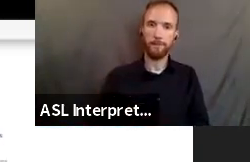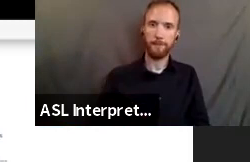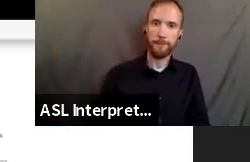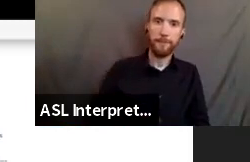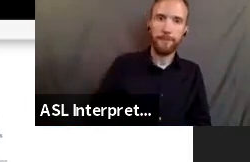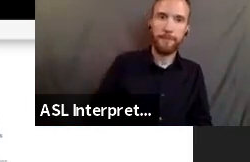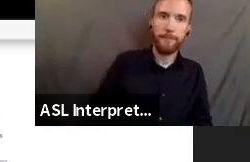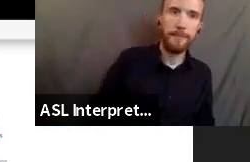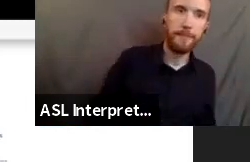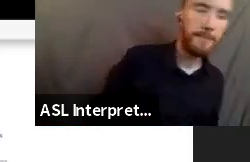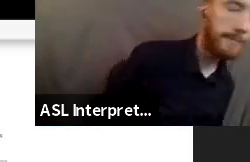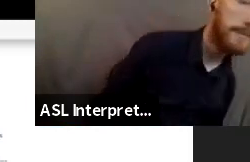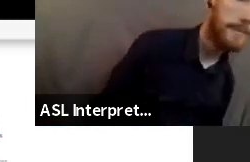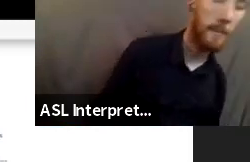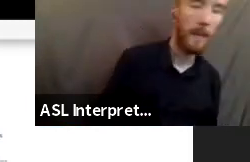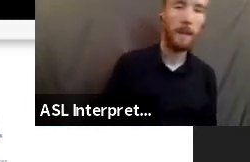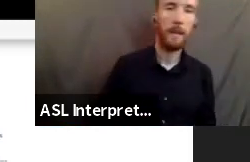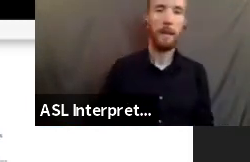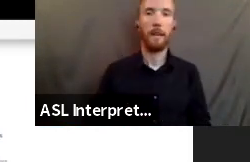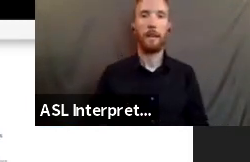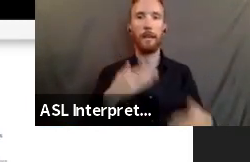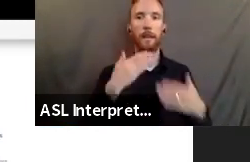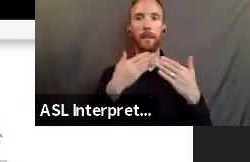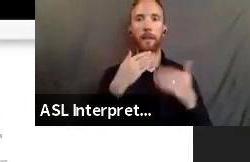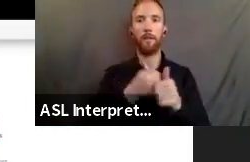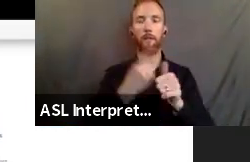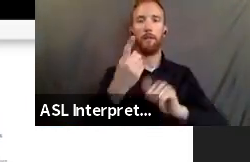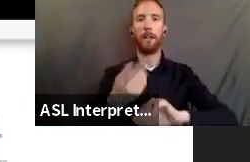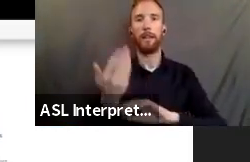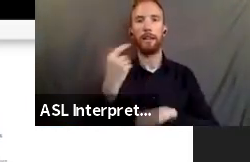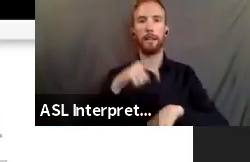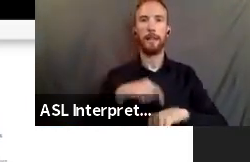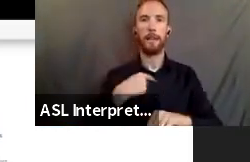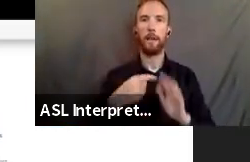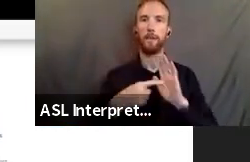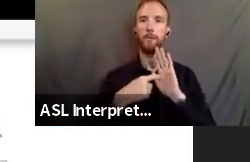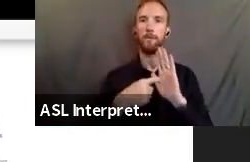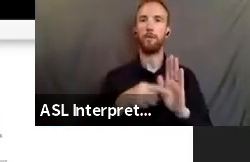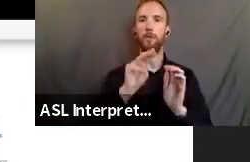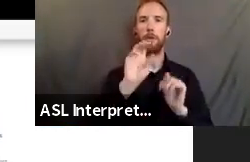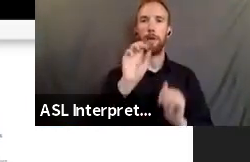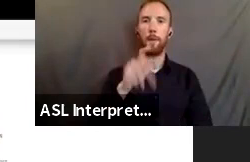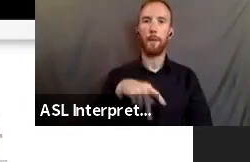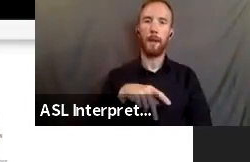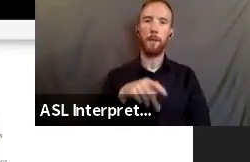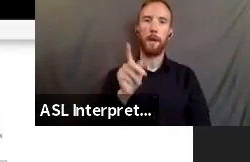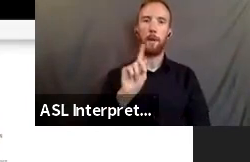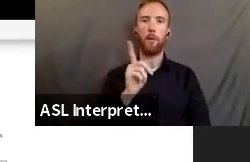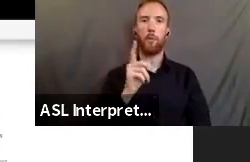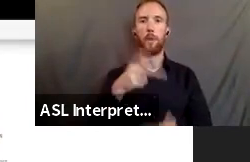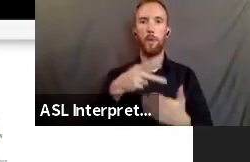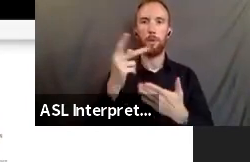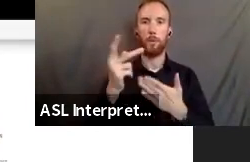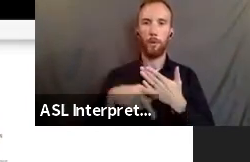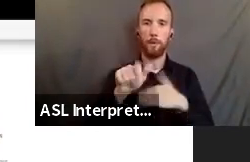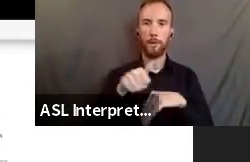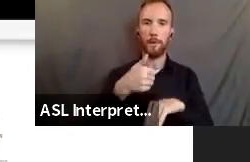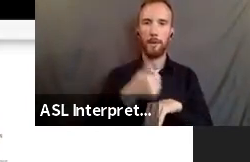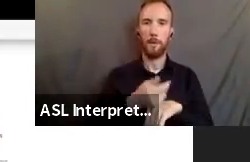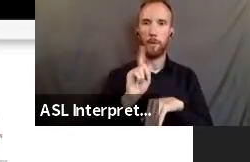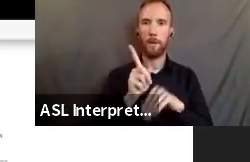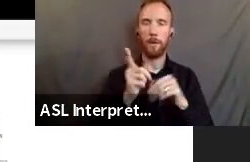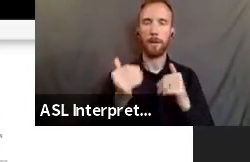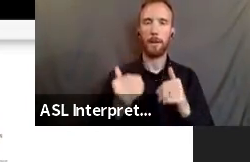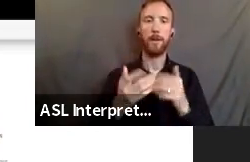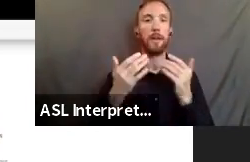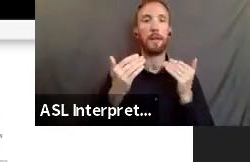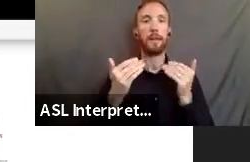thank you everyone um so the last time we were all together i showed a map of where programs are and what we wanted to do with this one is